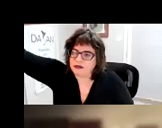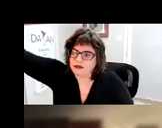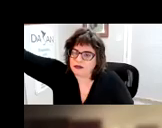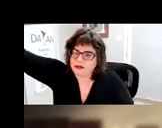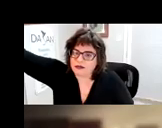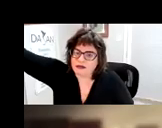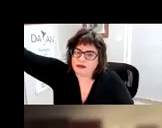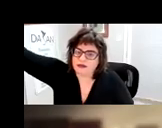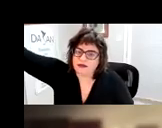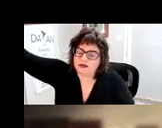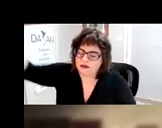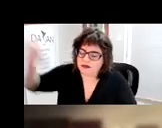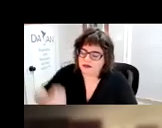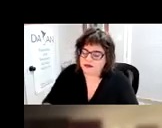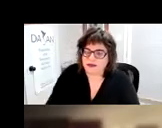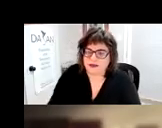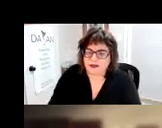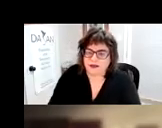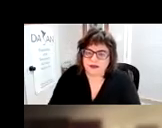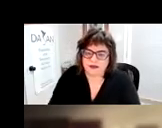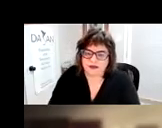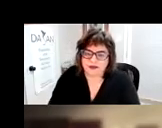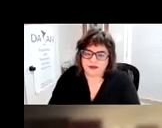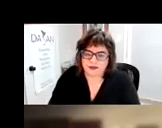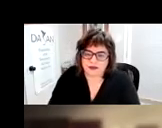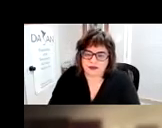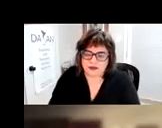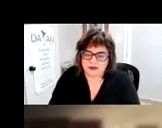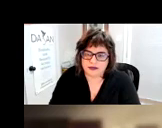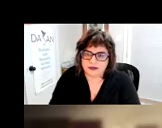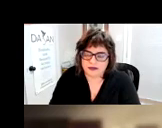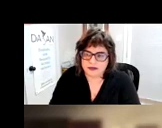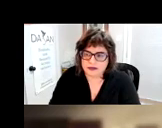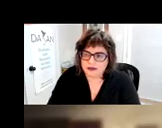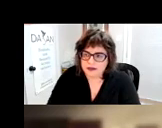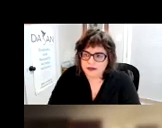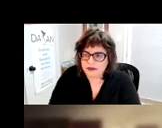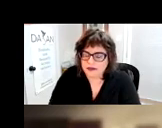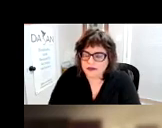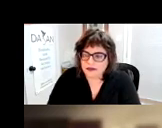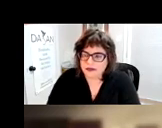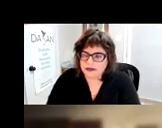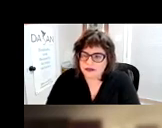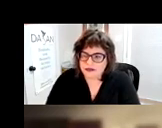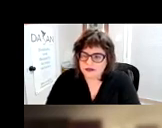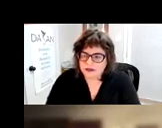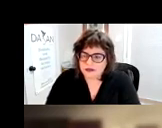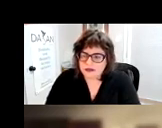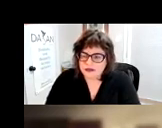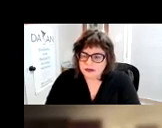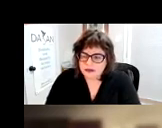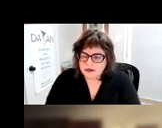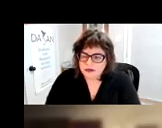looking at a flyer of tonight's meeting. At the top of it, it is